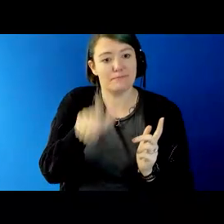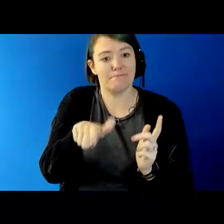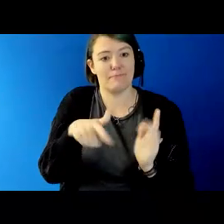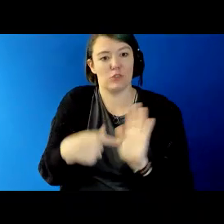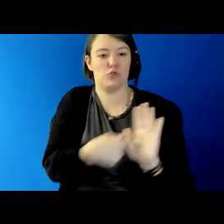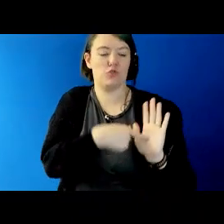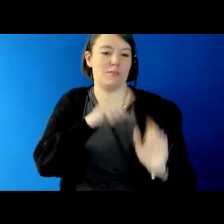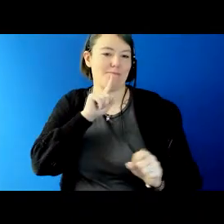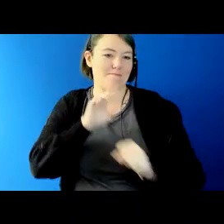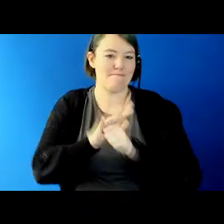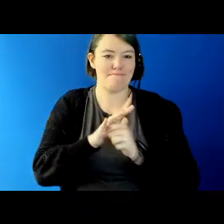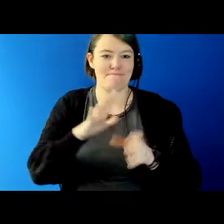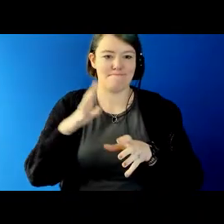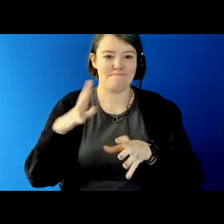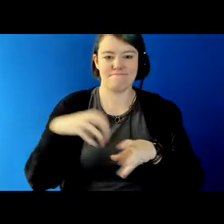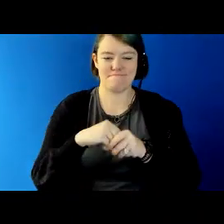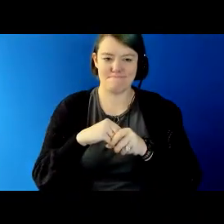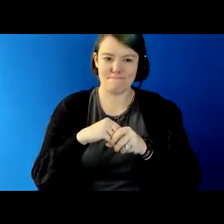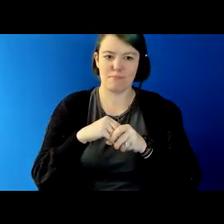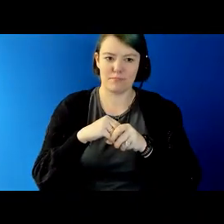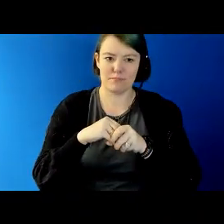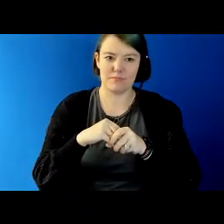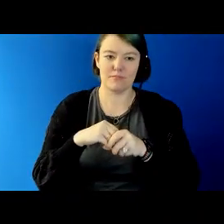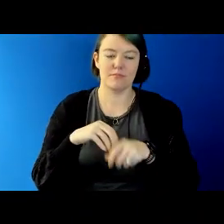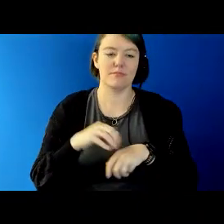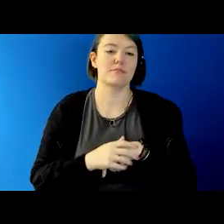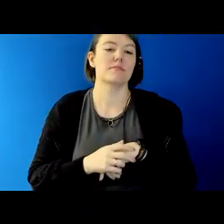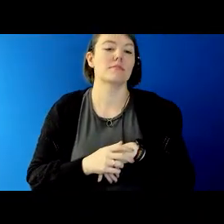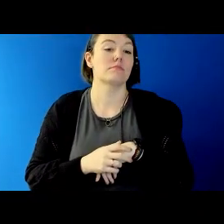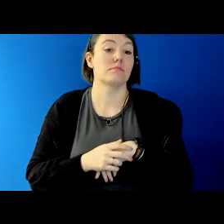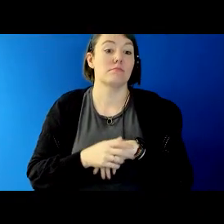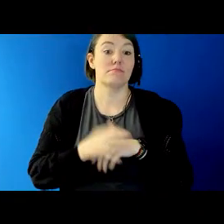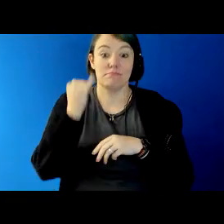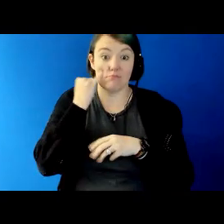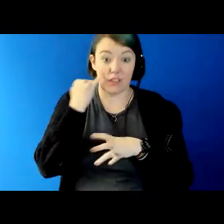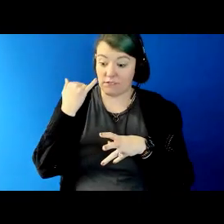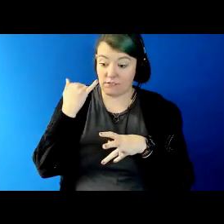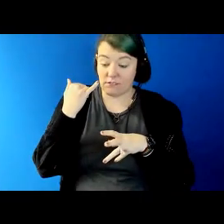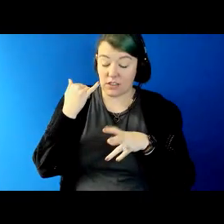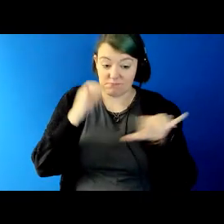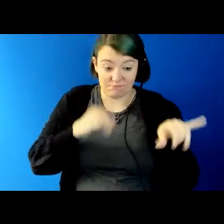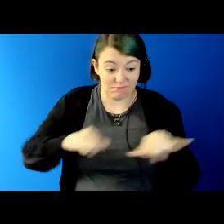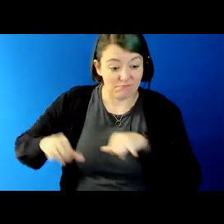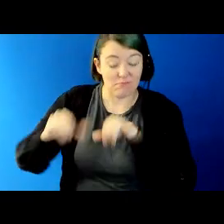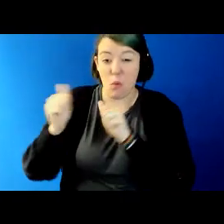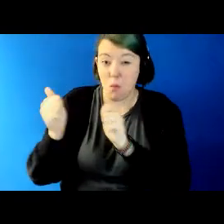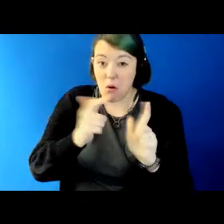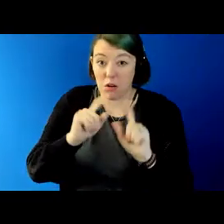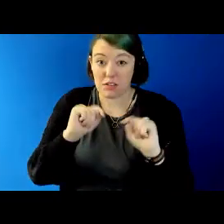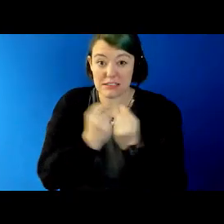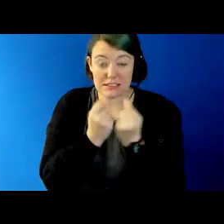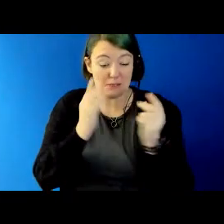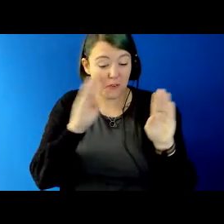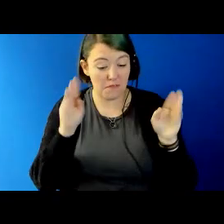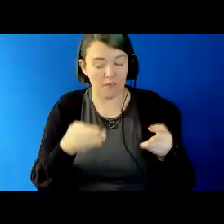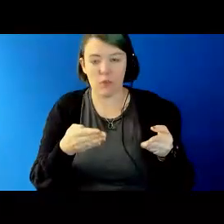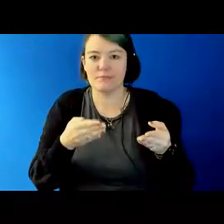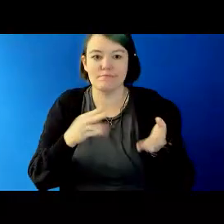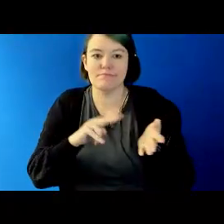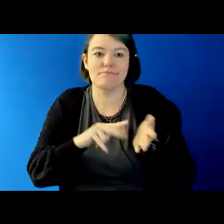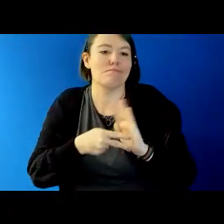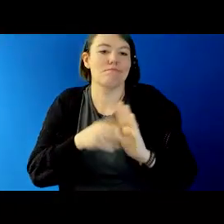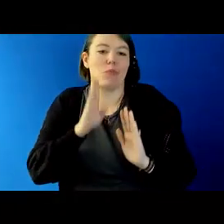is embedded across teams, it becomes just part of how your organization operates. So here are some practical cross-functional steps